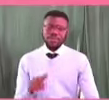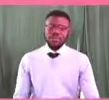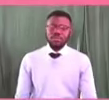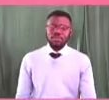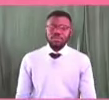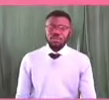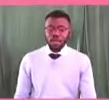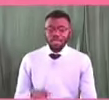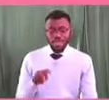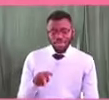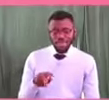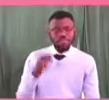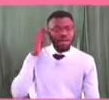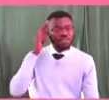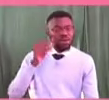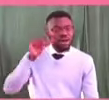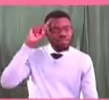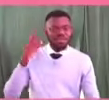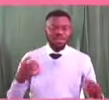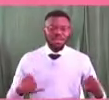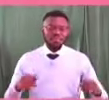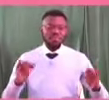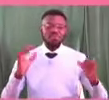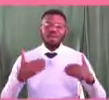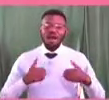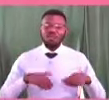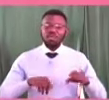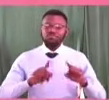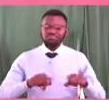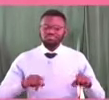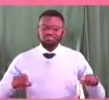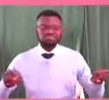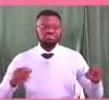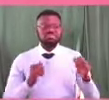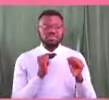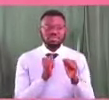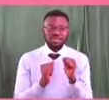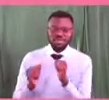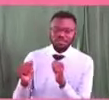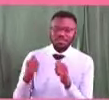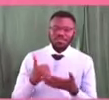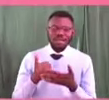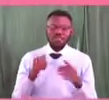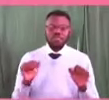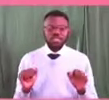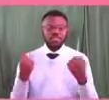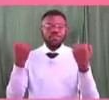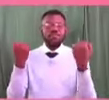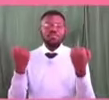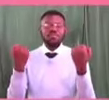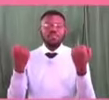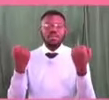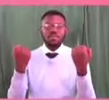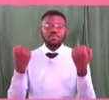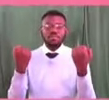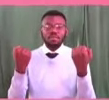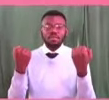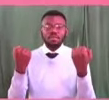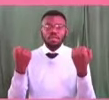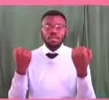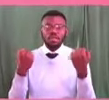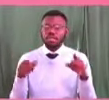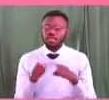It is the reason why government is implementing various strategies to extend the safety net as far as possible.